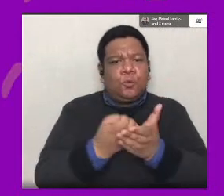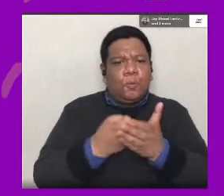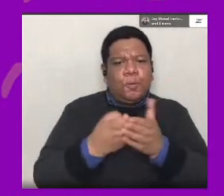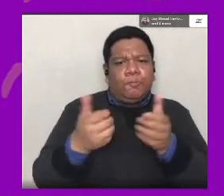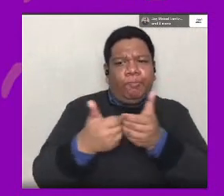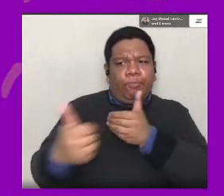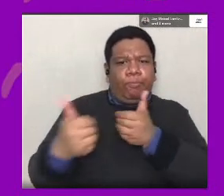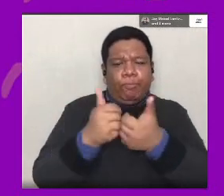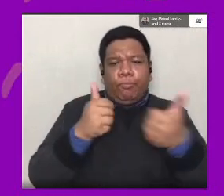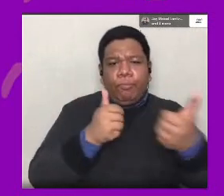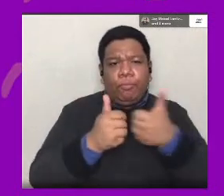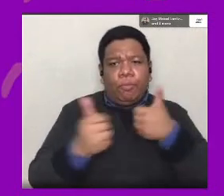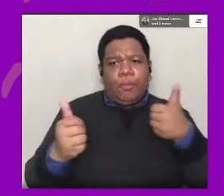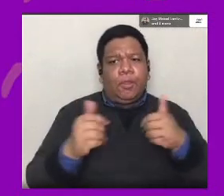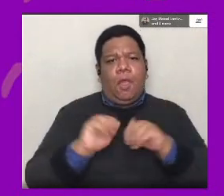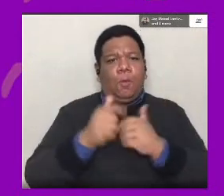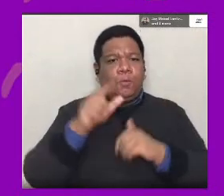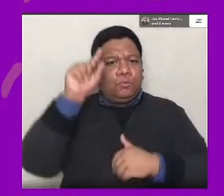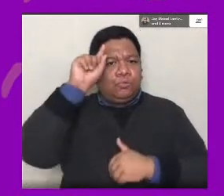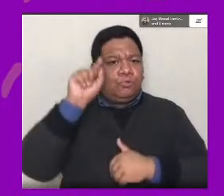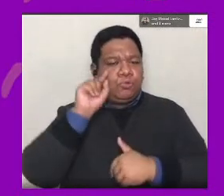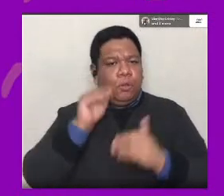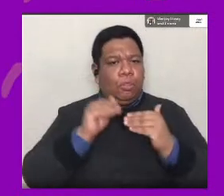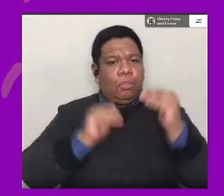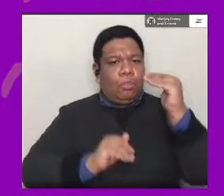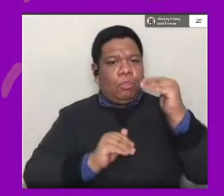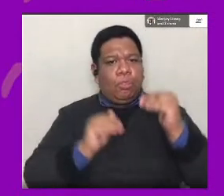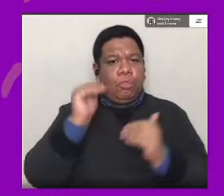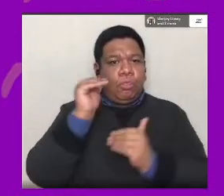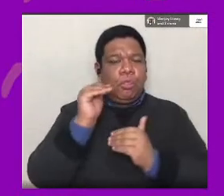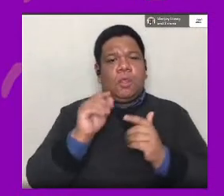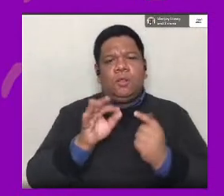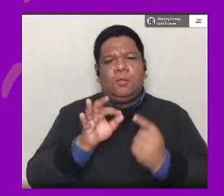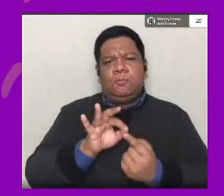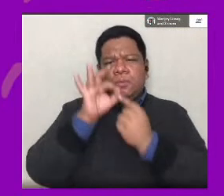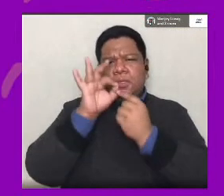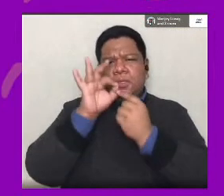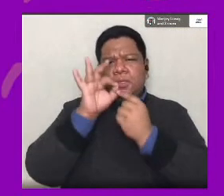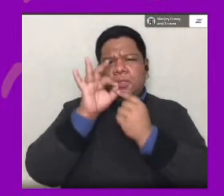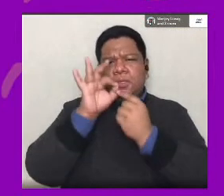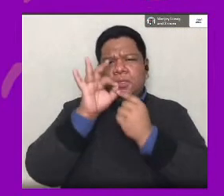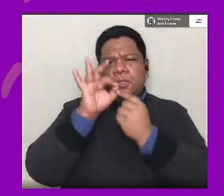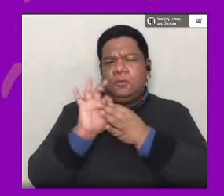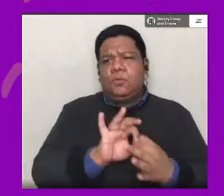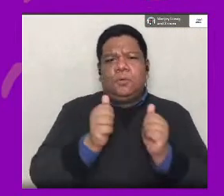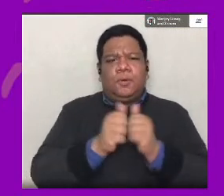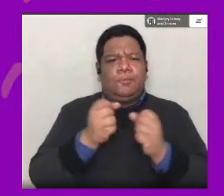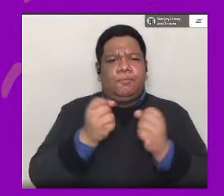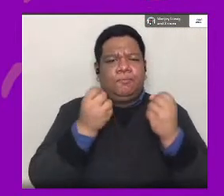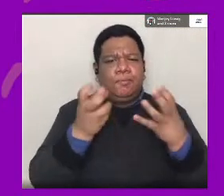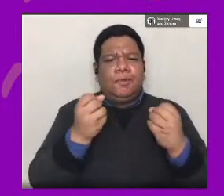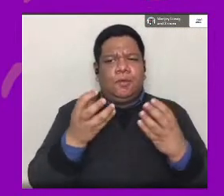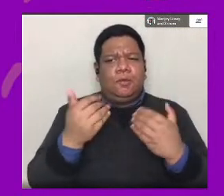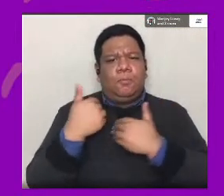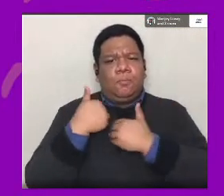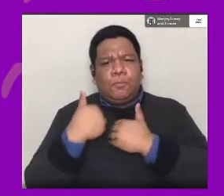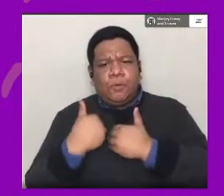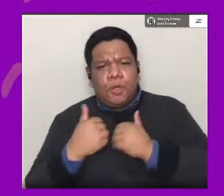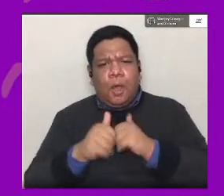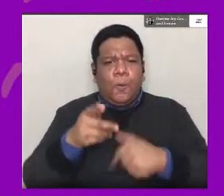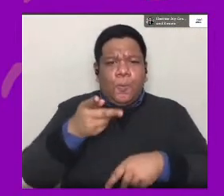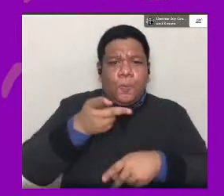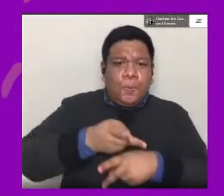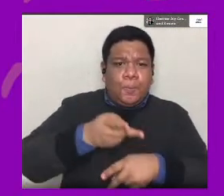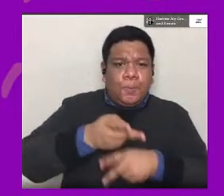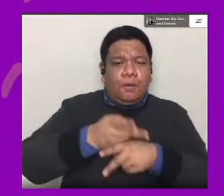gender inequalities, particularly those related to multiple burdens of caretaking. As we